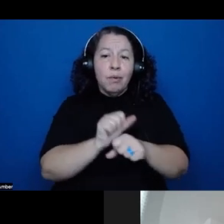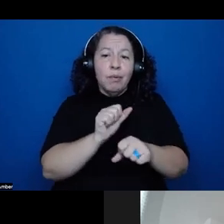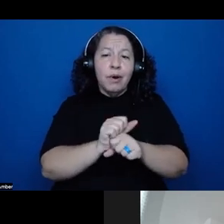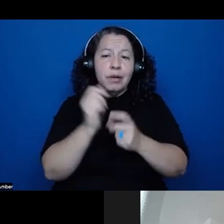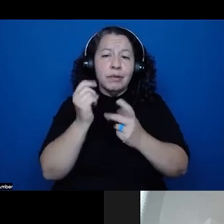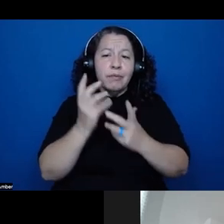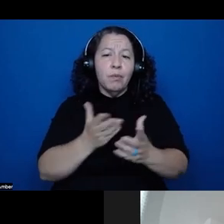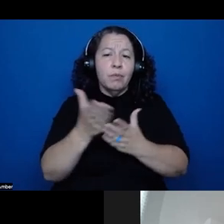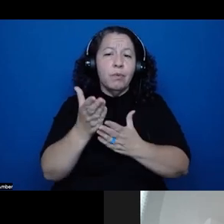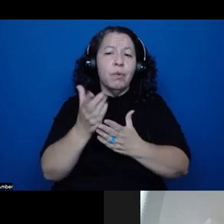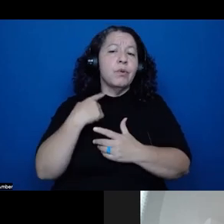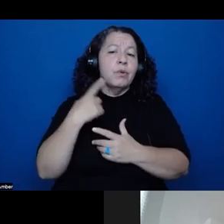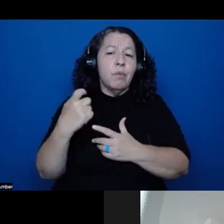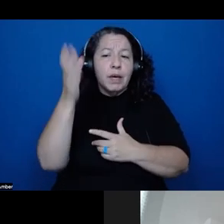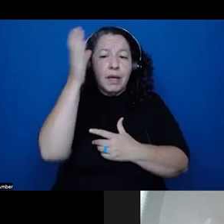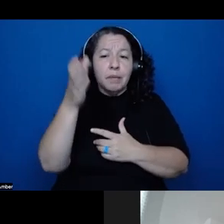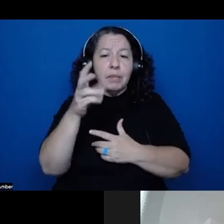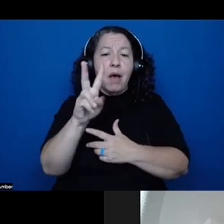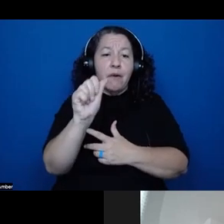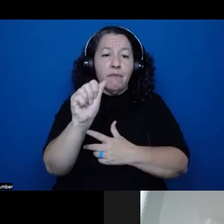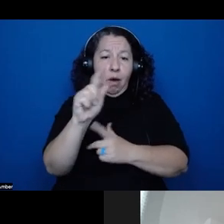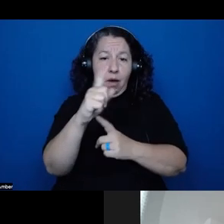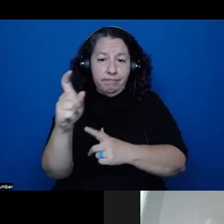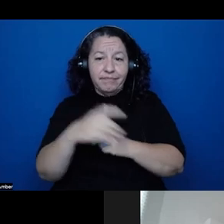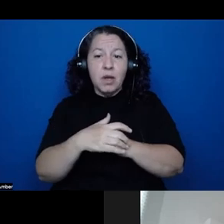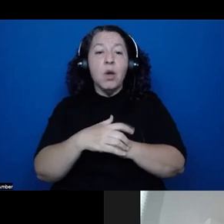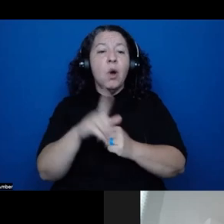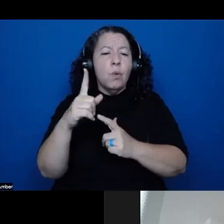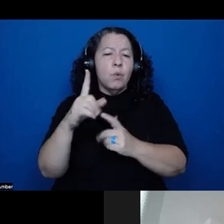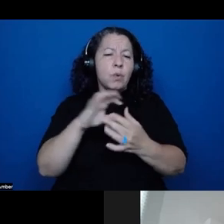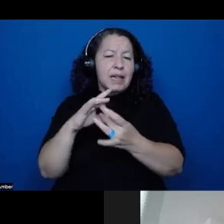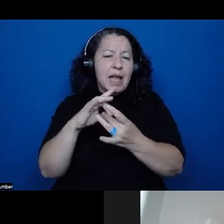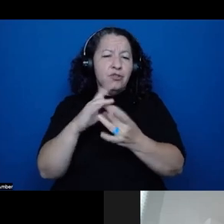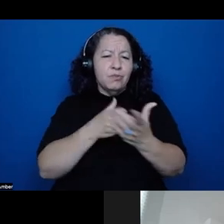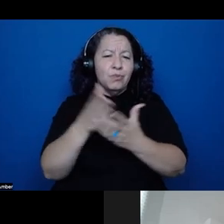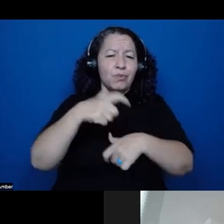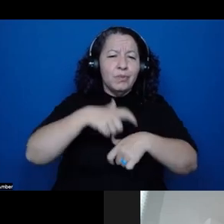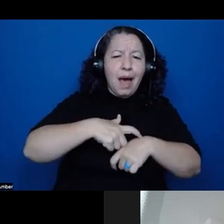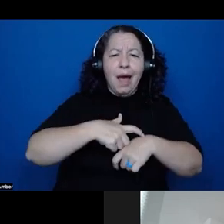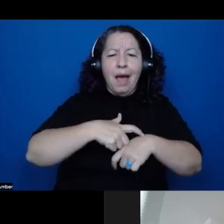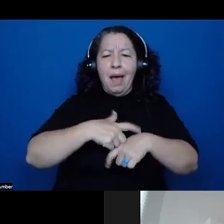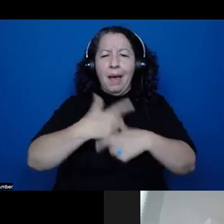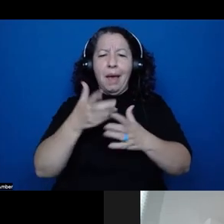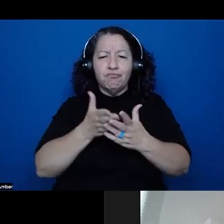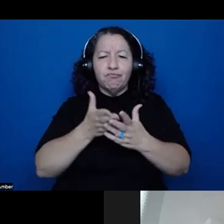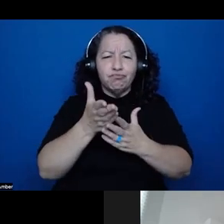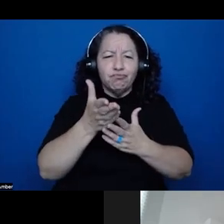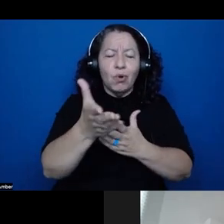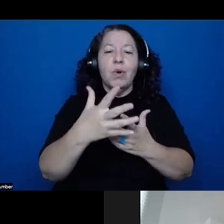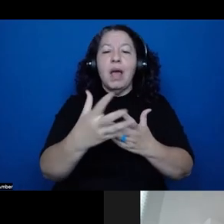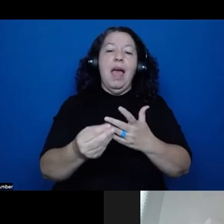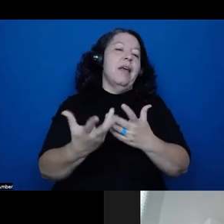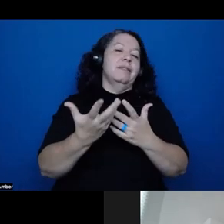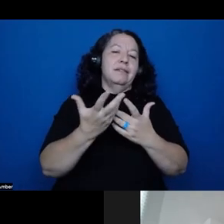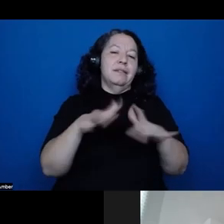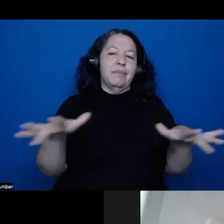concept of the va, relationships across time and space, as well as by the experience of